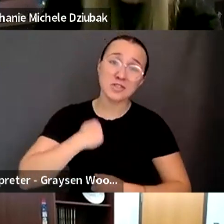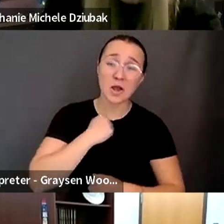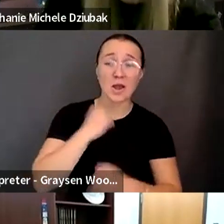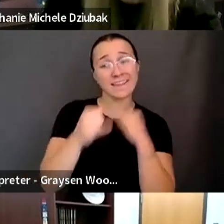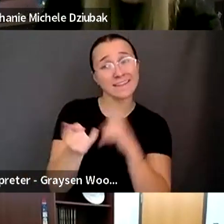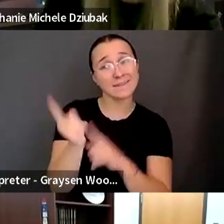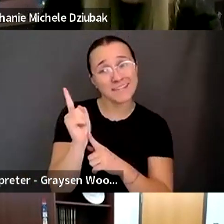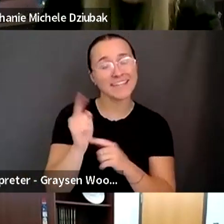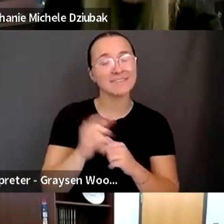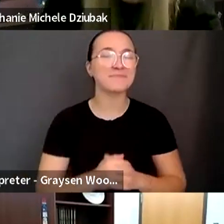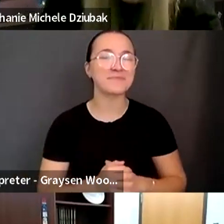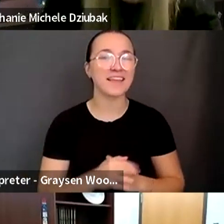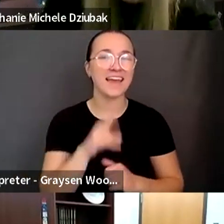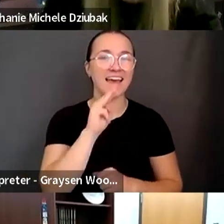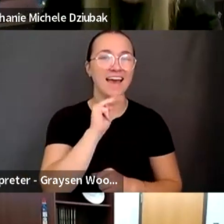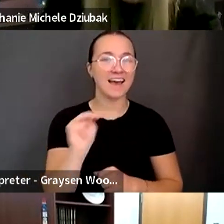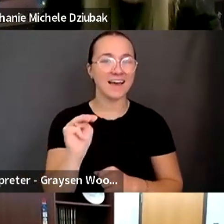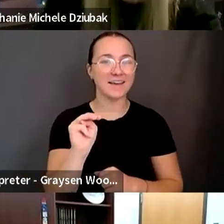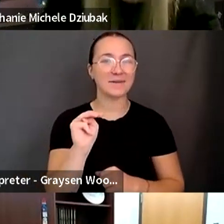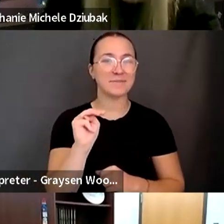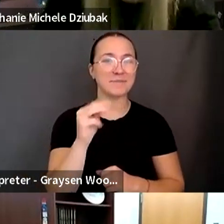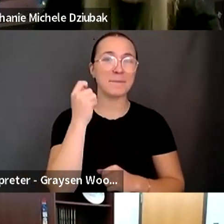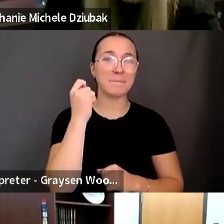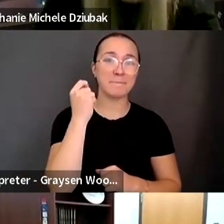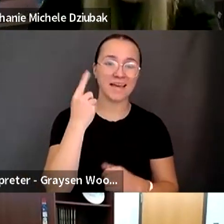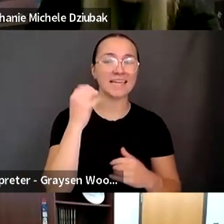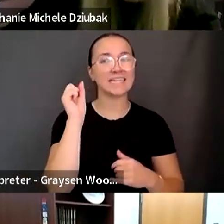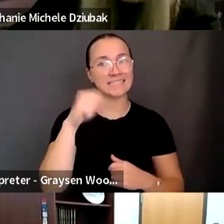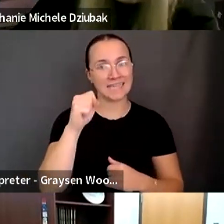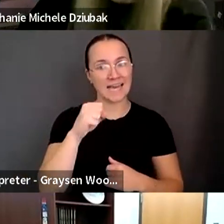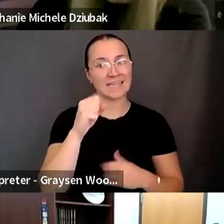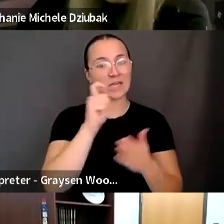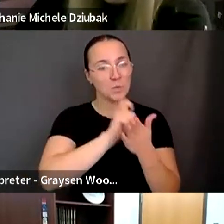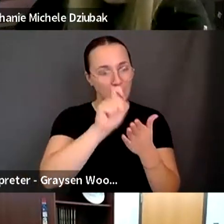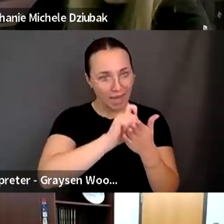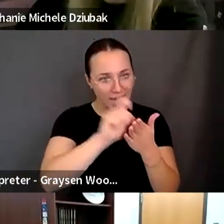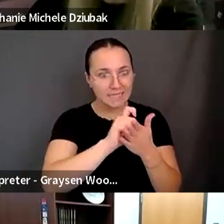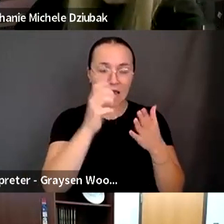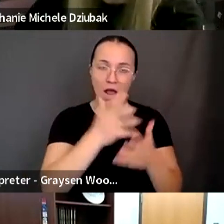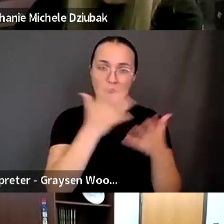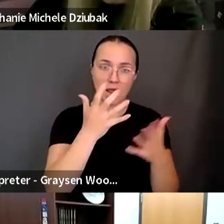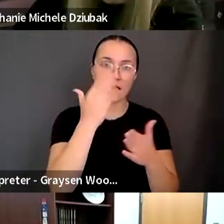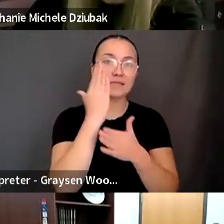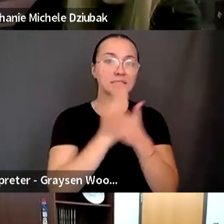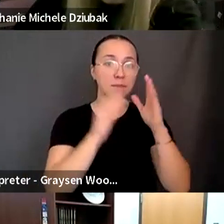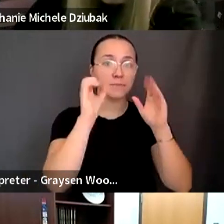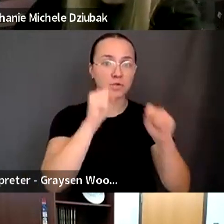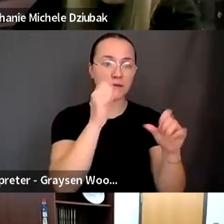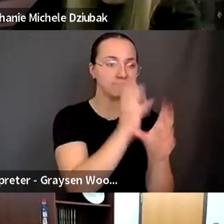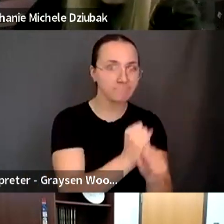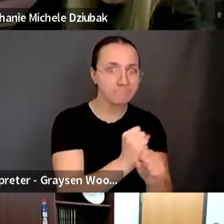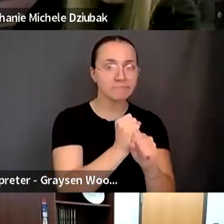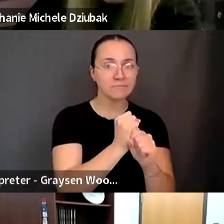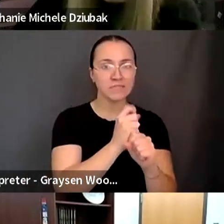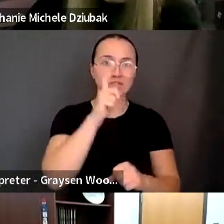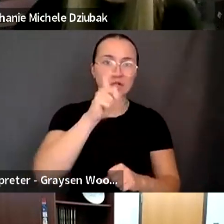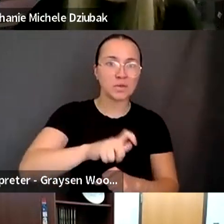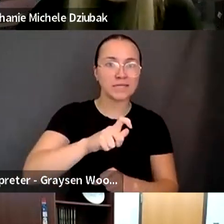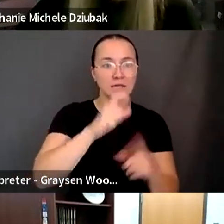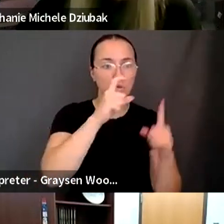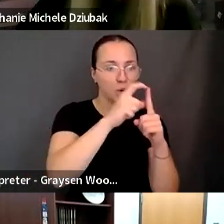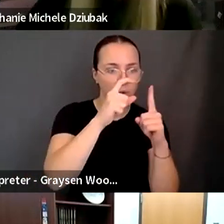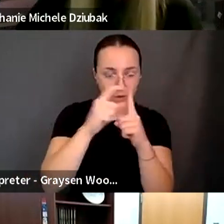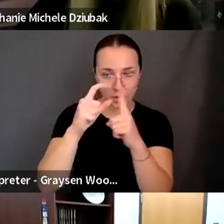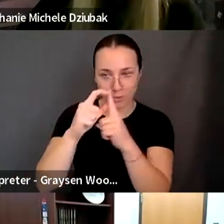minute. But it is a lot of transcribing. Some things you can summarize because you don't need it word for